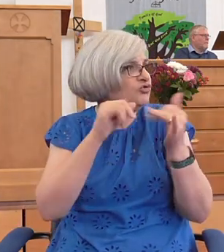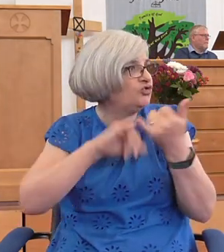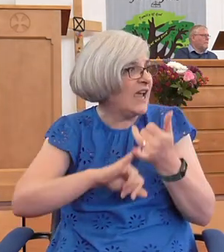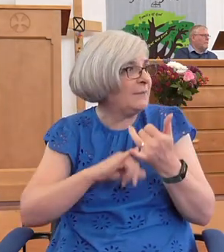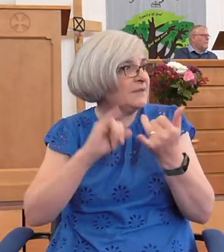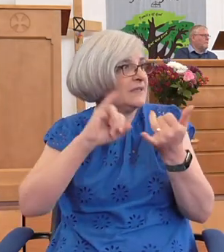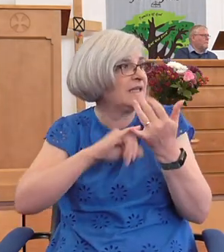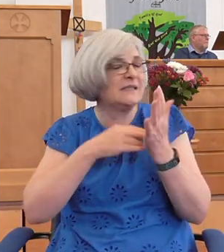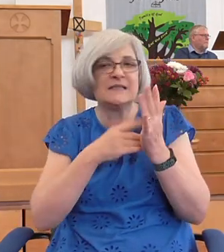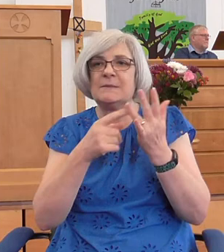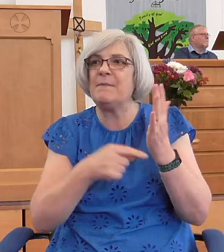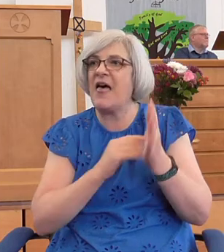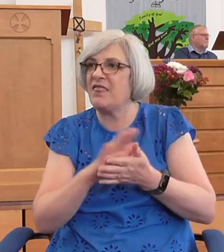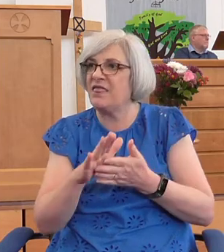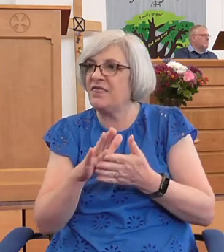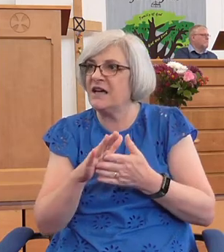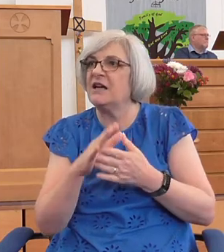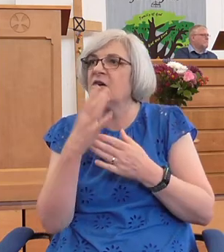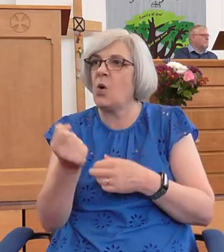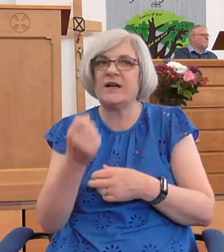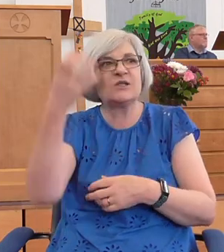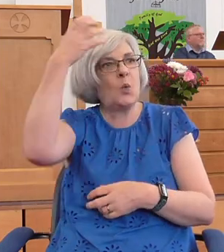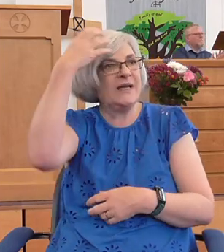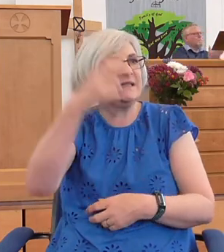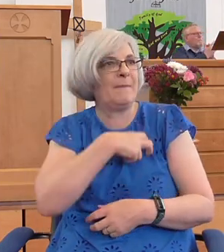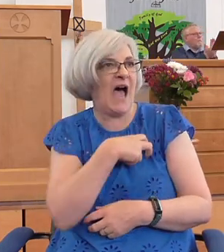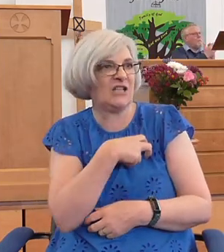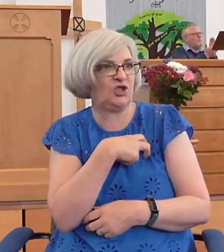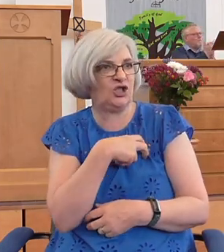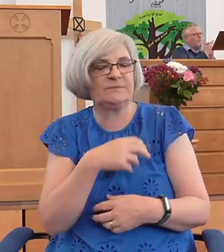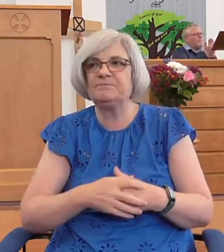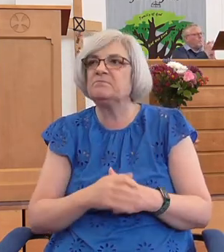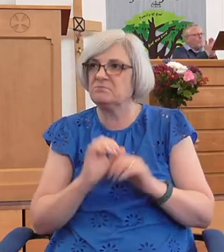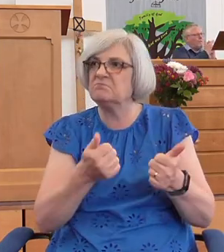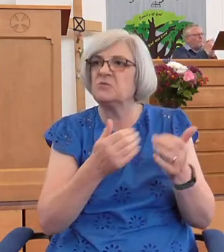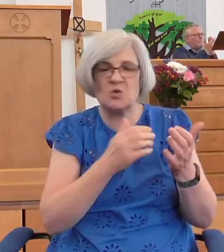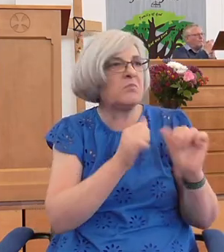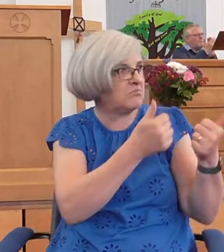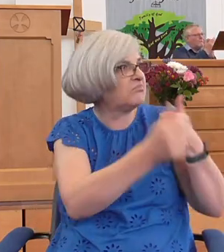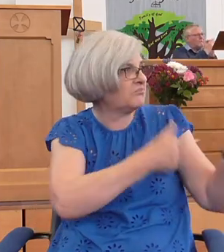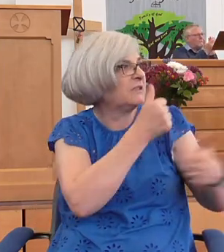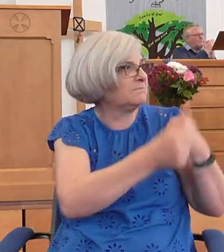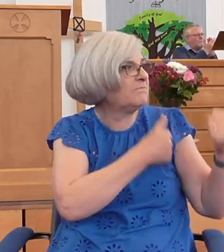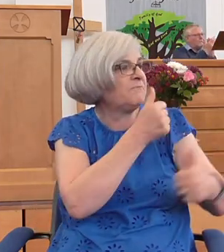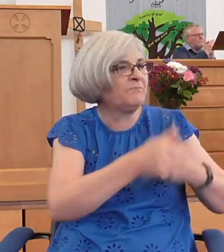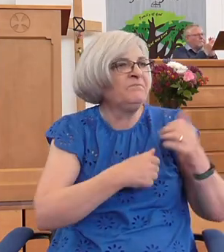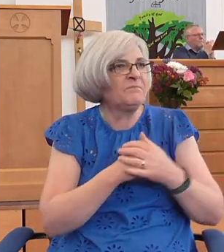received his President's Badge. So well done, James, for that.